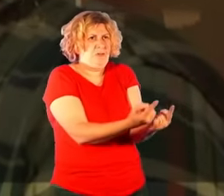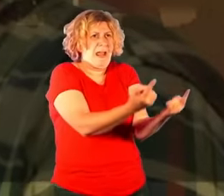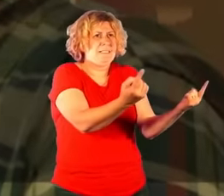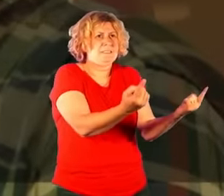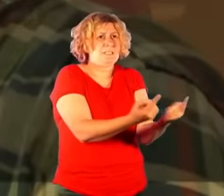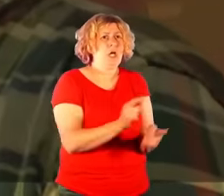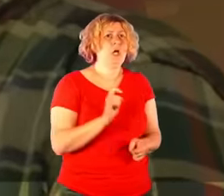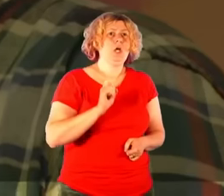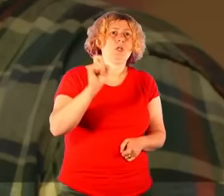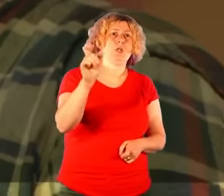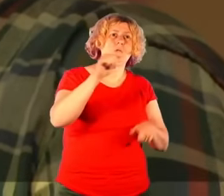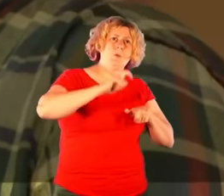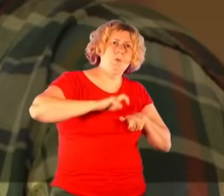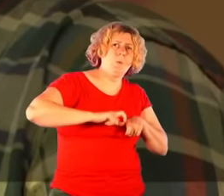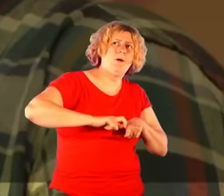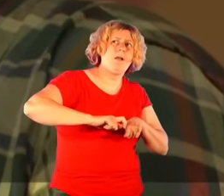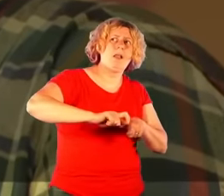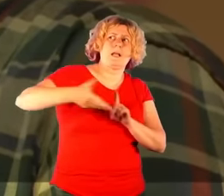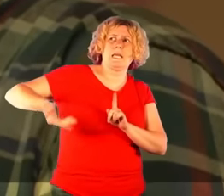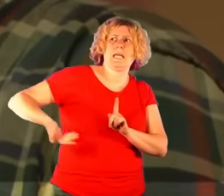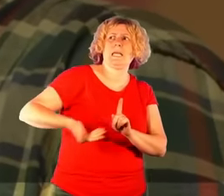disturbing truths,